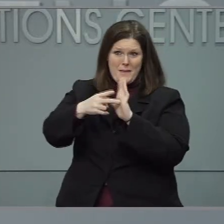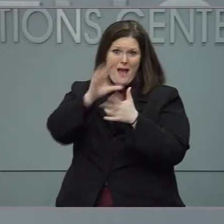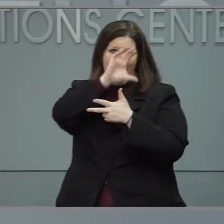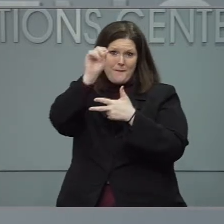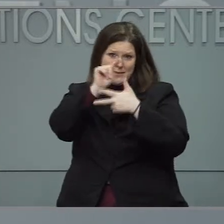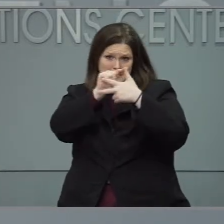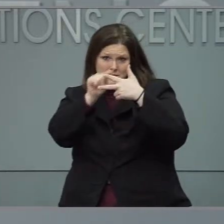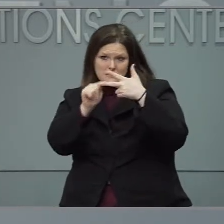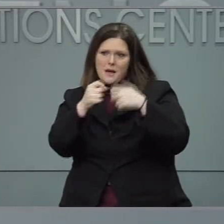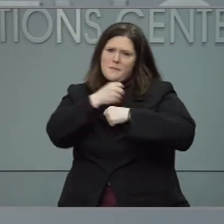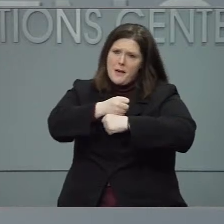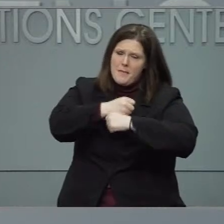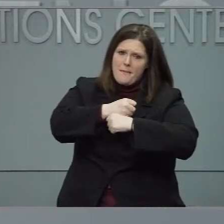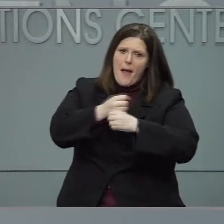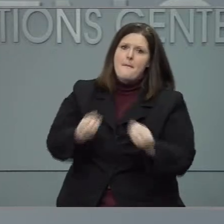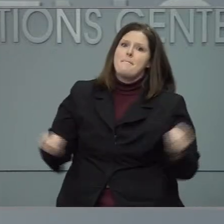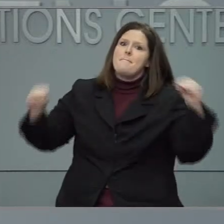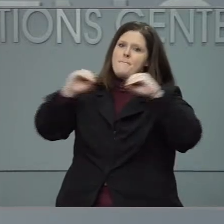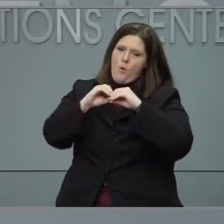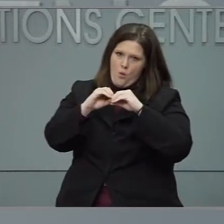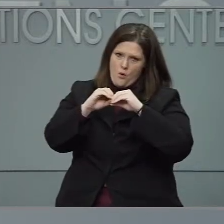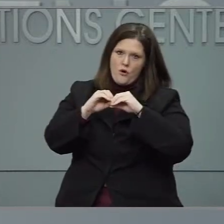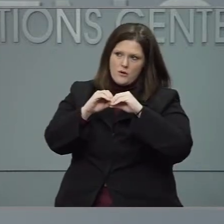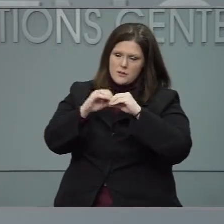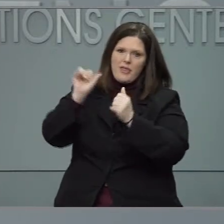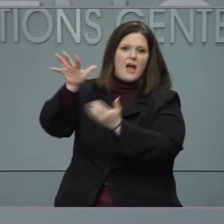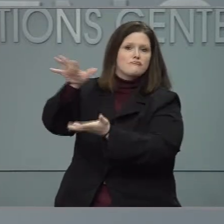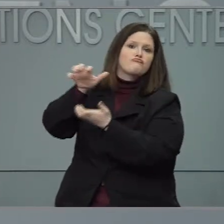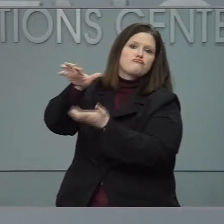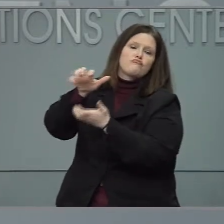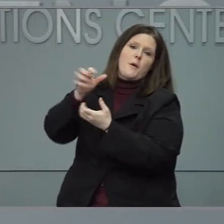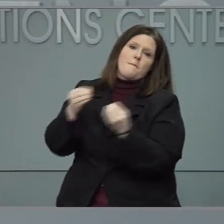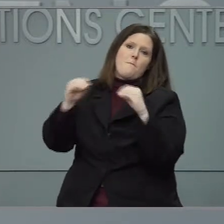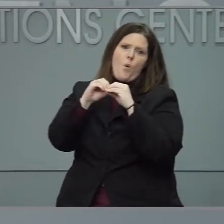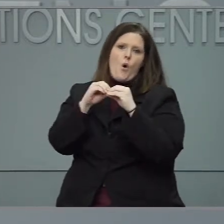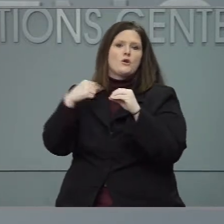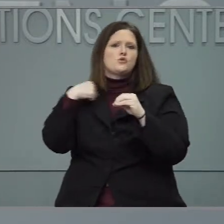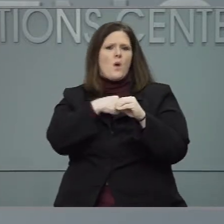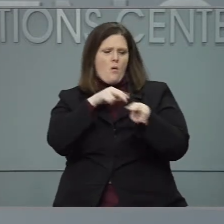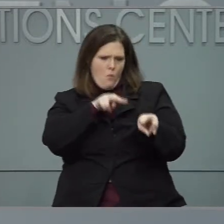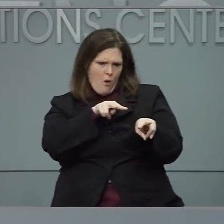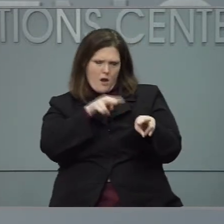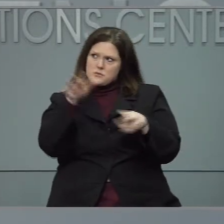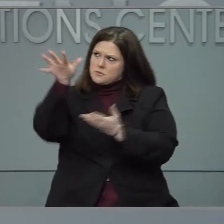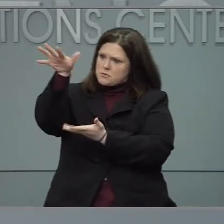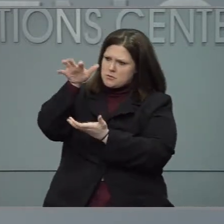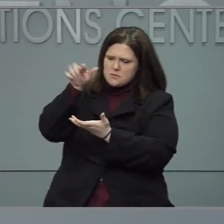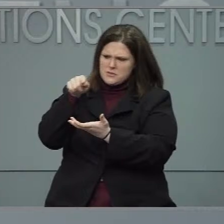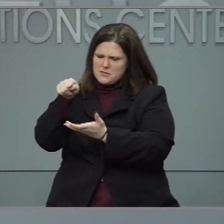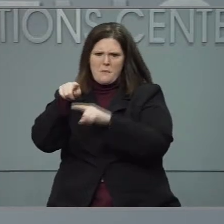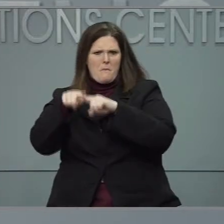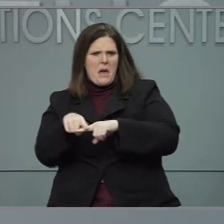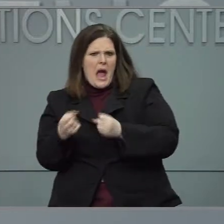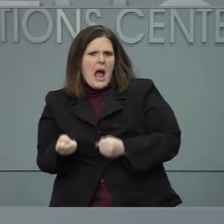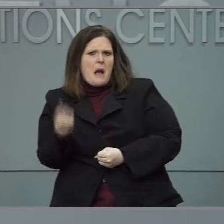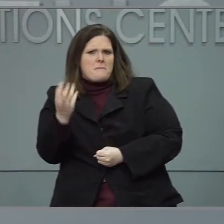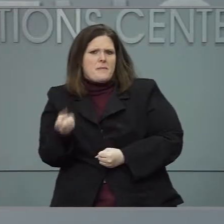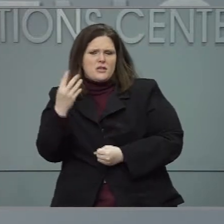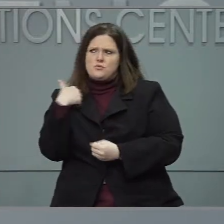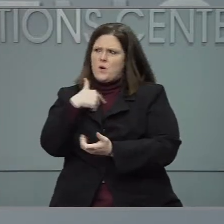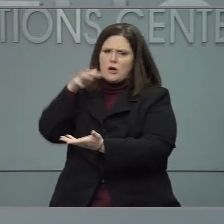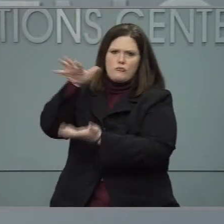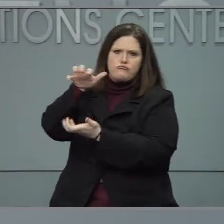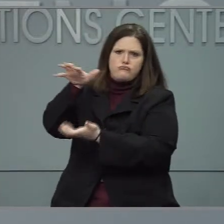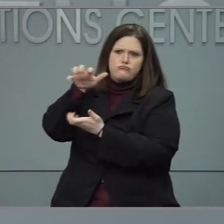improve, which is why we're going to continue to monitor to see how quickly we can move to group 4. Right now, we are vaccinating our